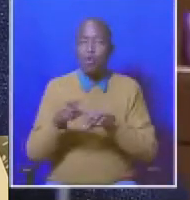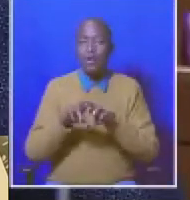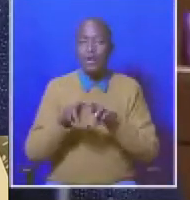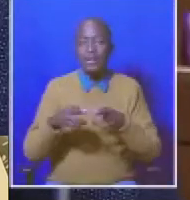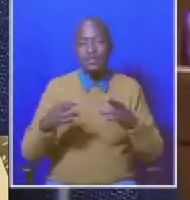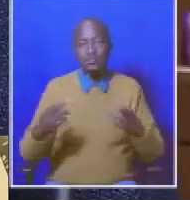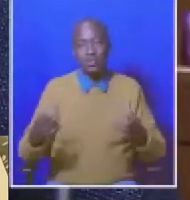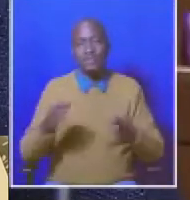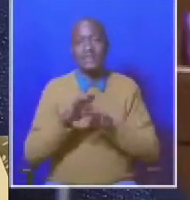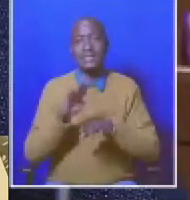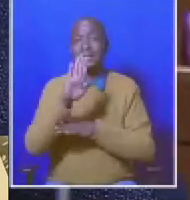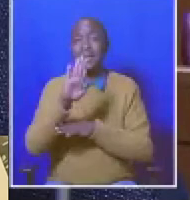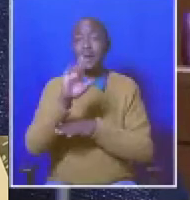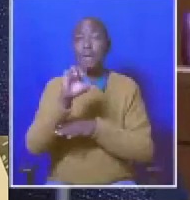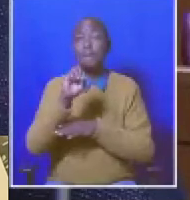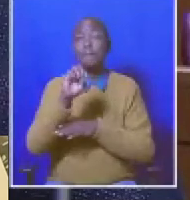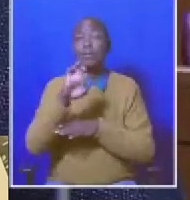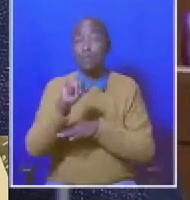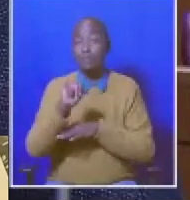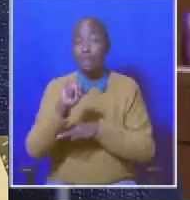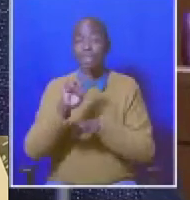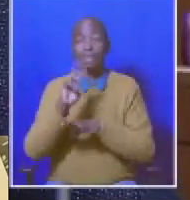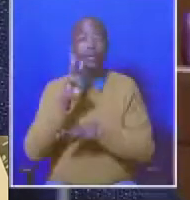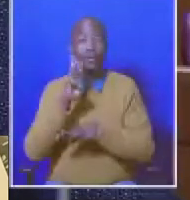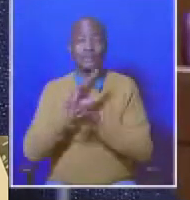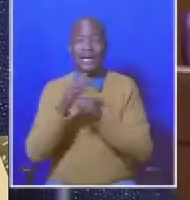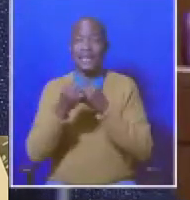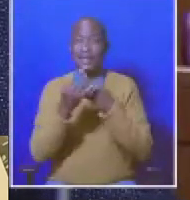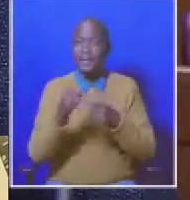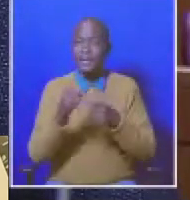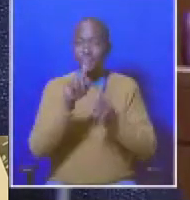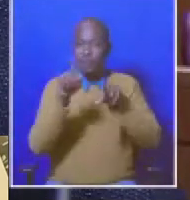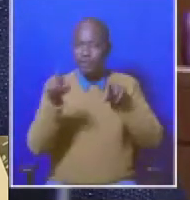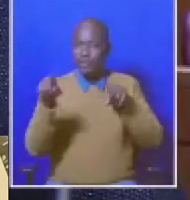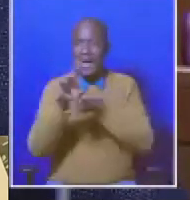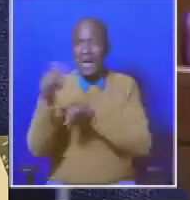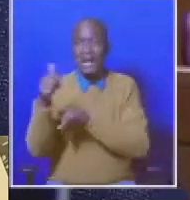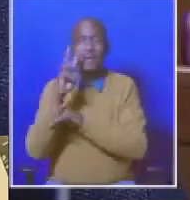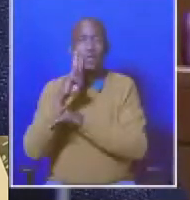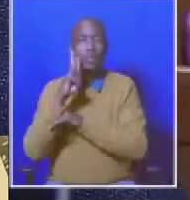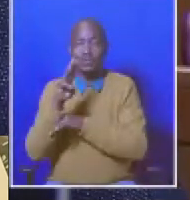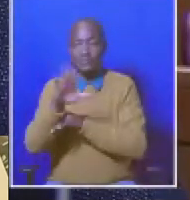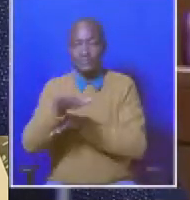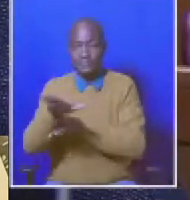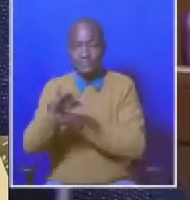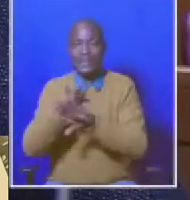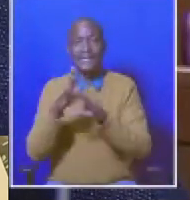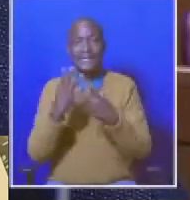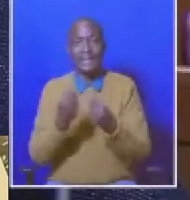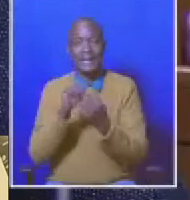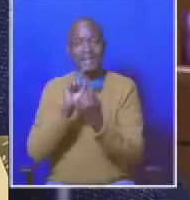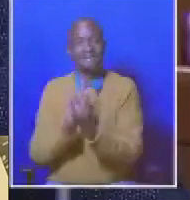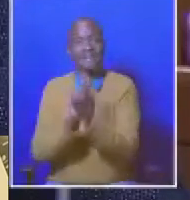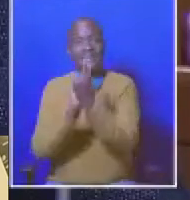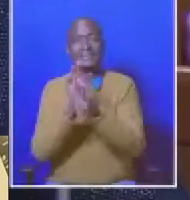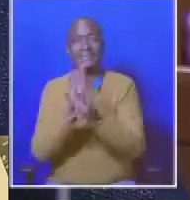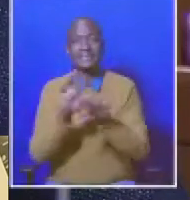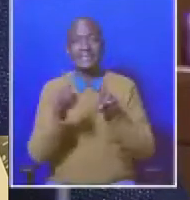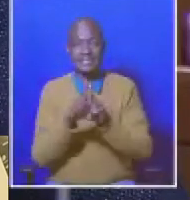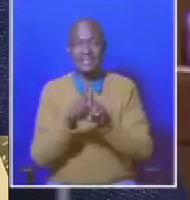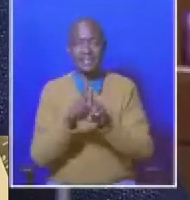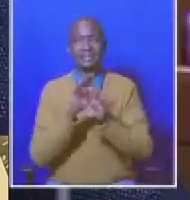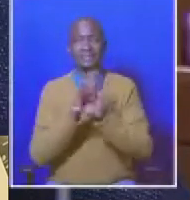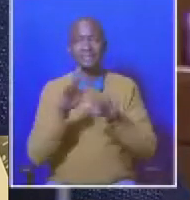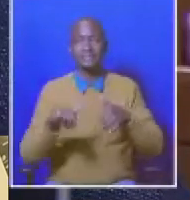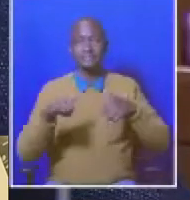that Bloemwater and many of the water boards that are facing similar challenges throughout the country